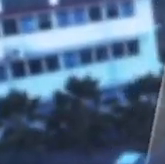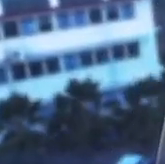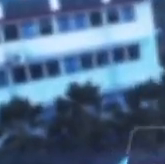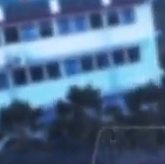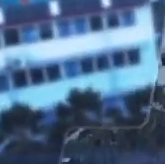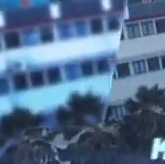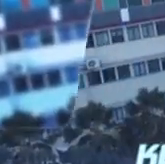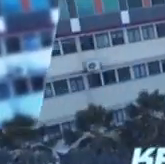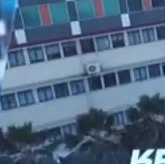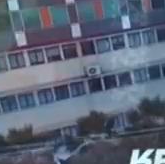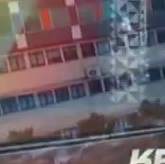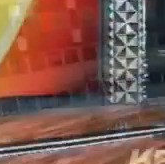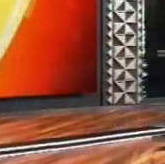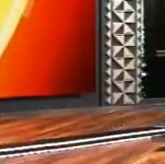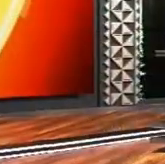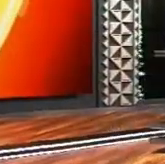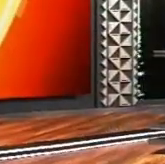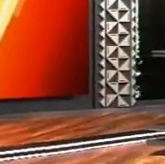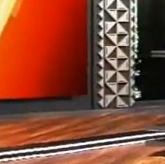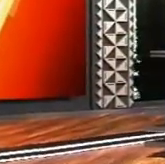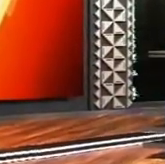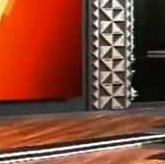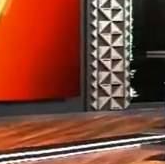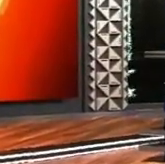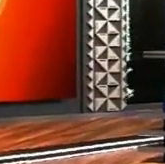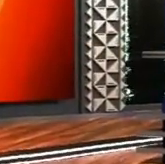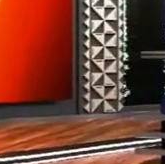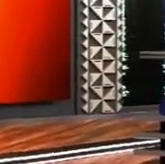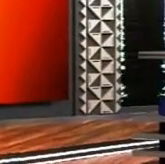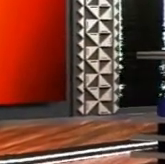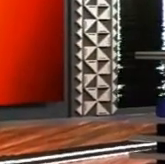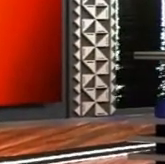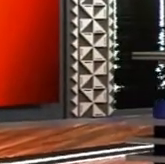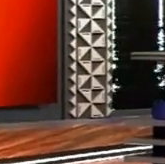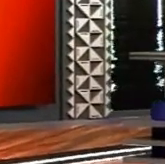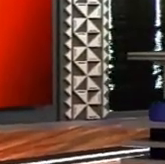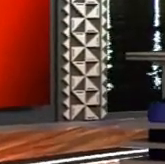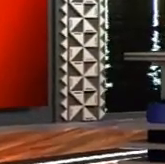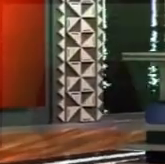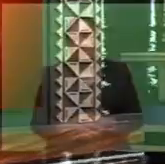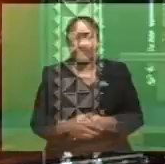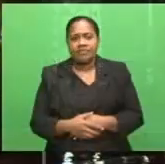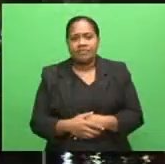From the studios of FBC Suva, Jackie Smith.